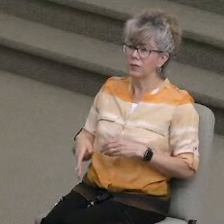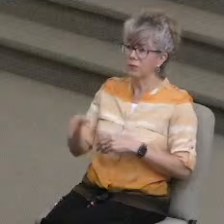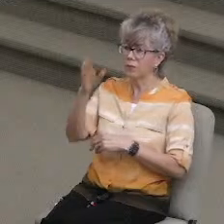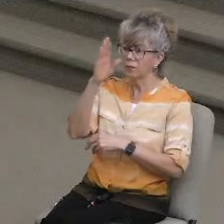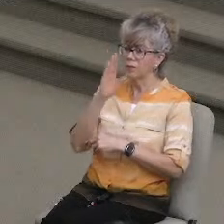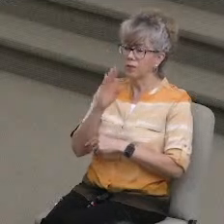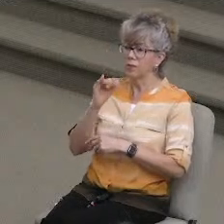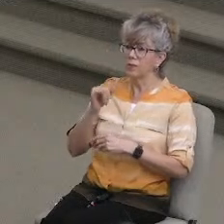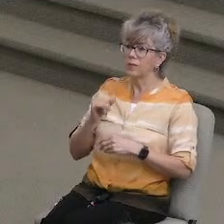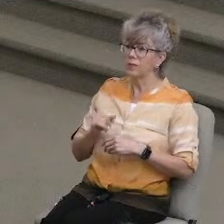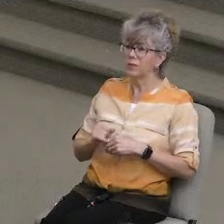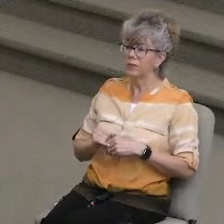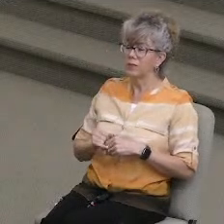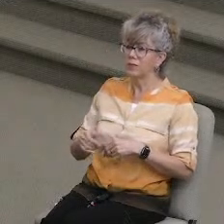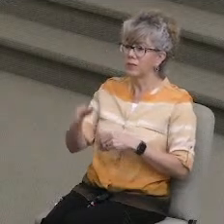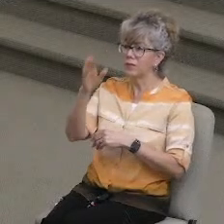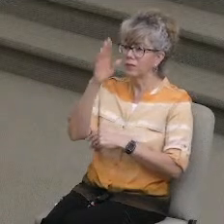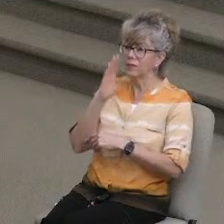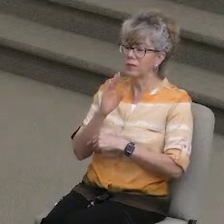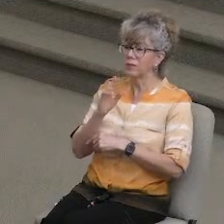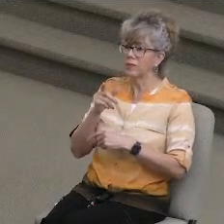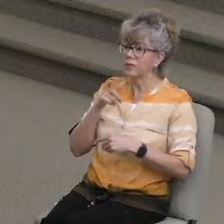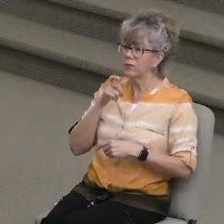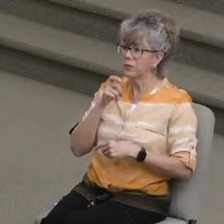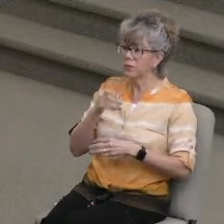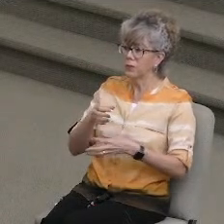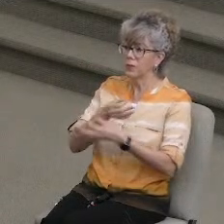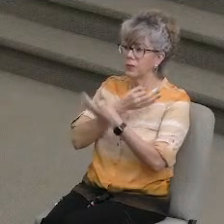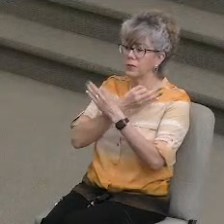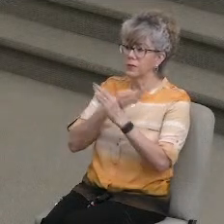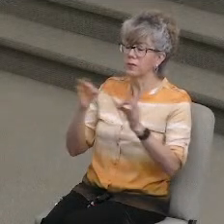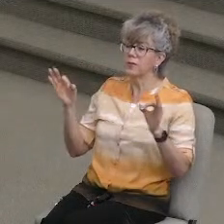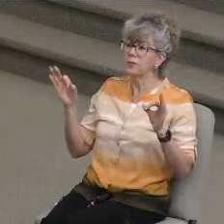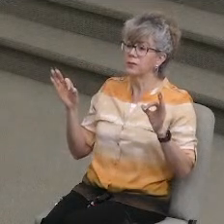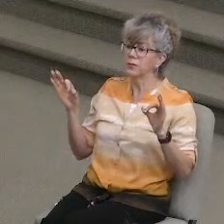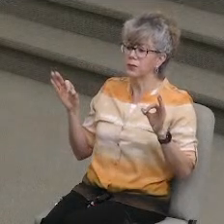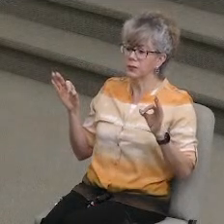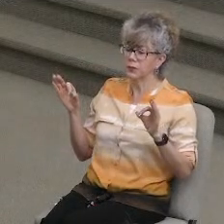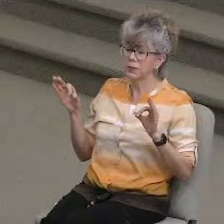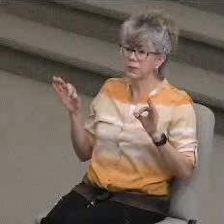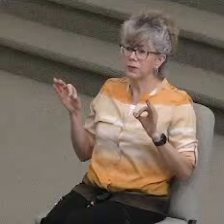Our God is a God who